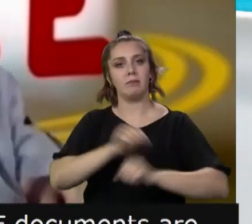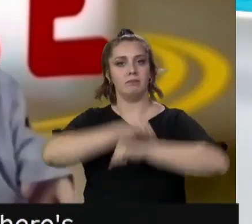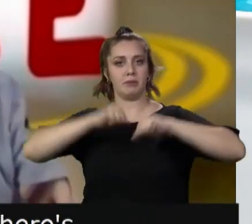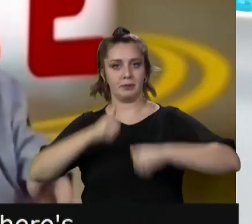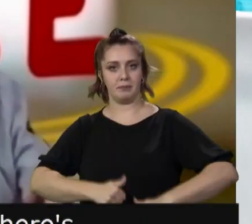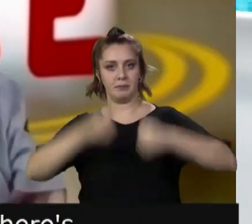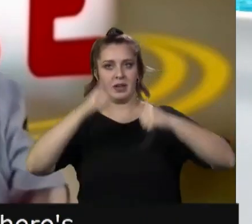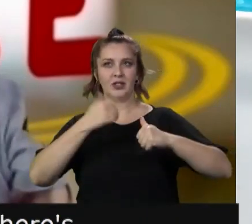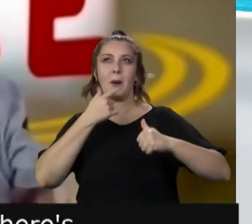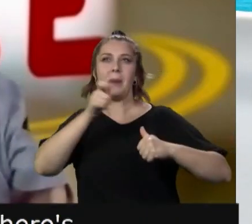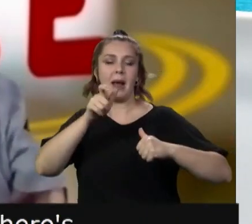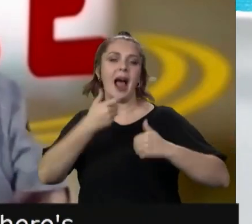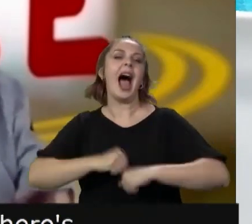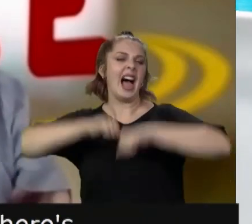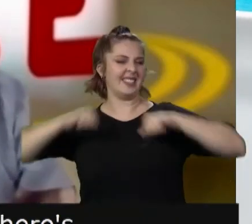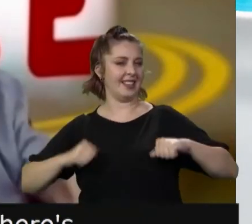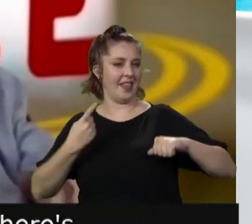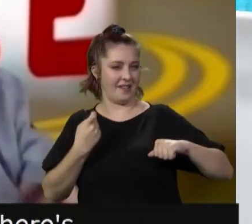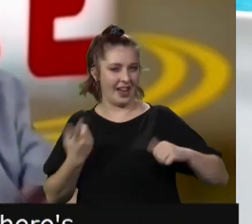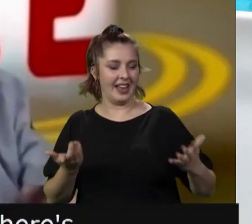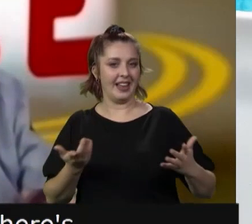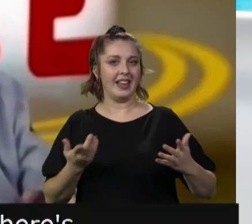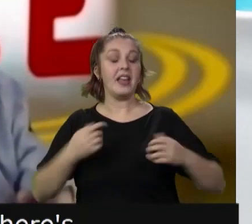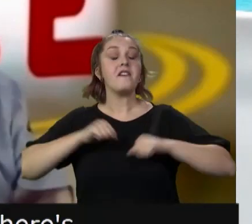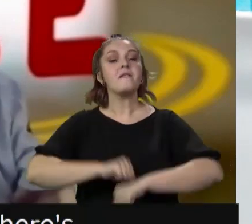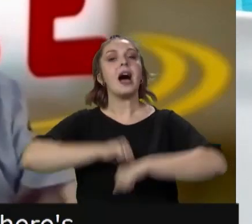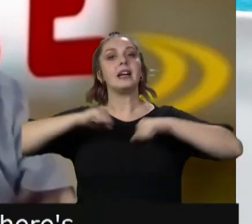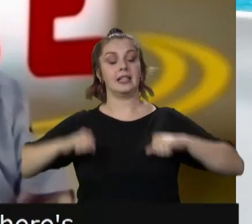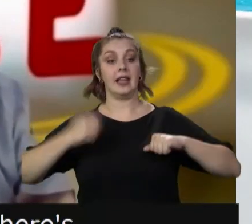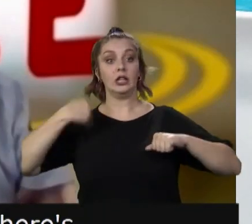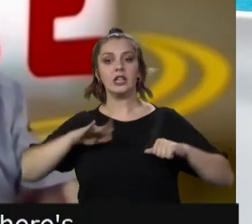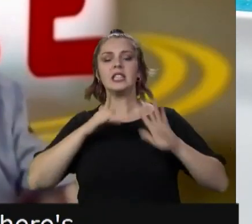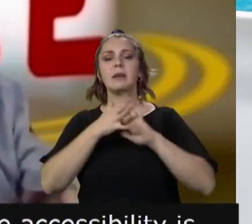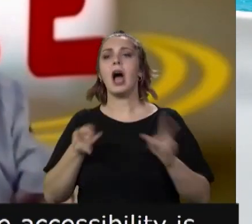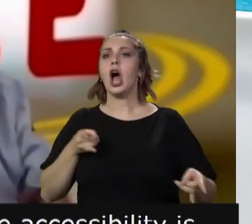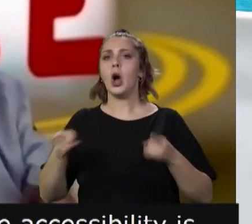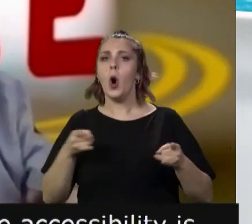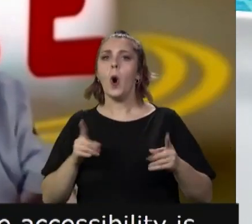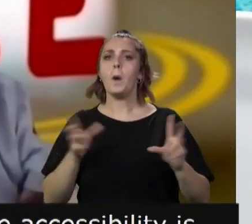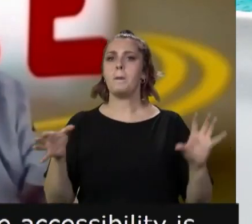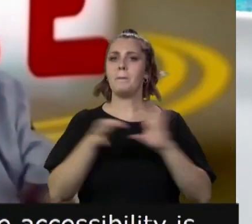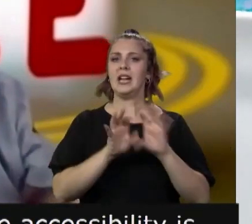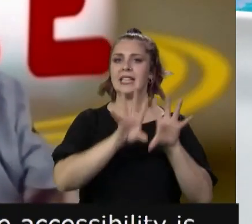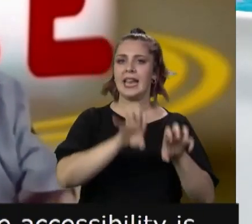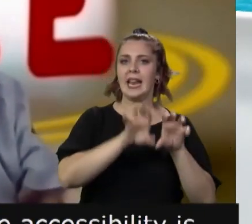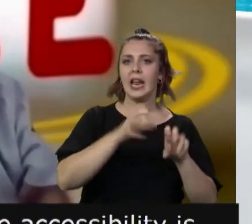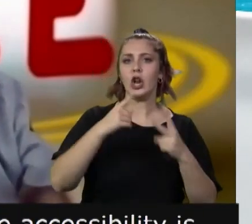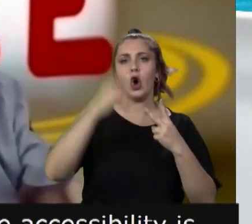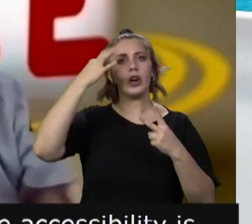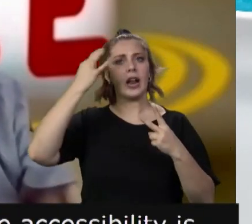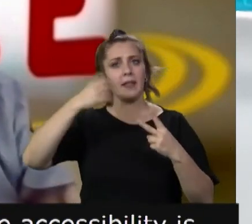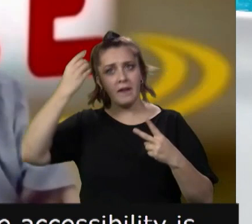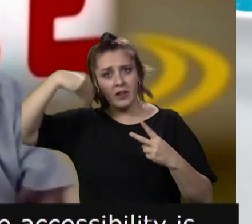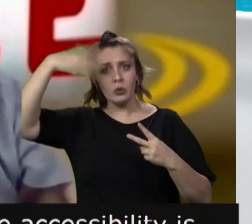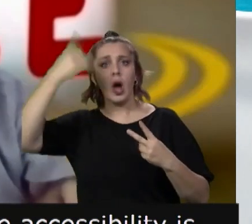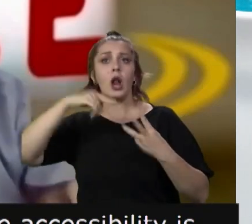the uh, accessibility is much more established. And in robotics and machine learning, and in the case of